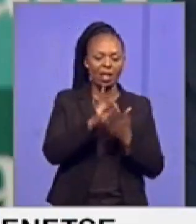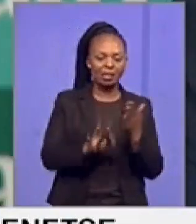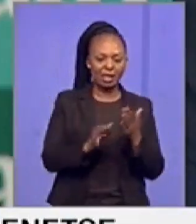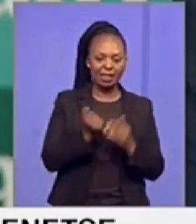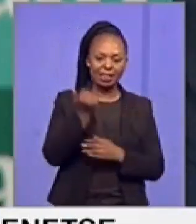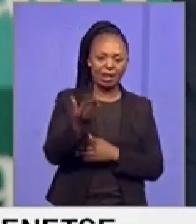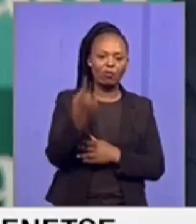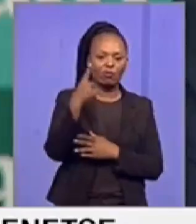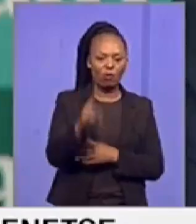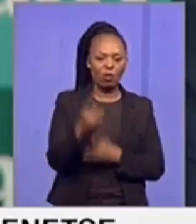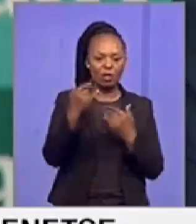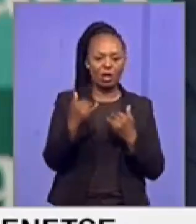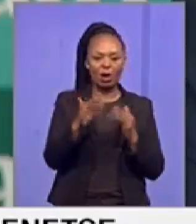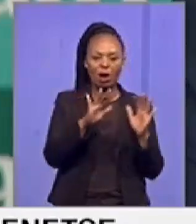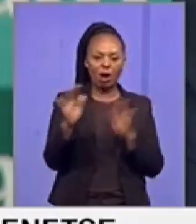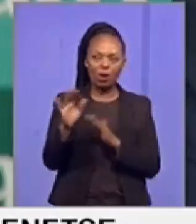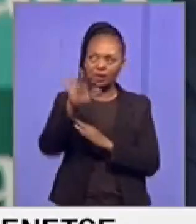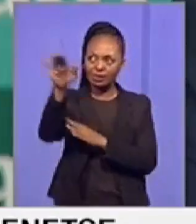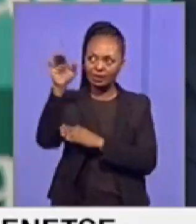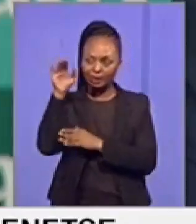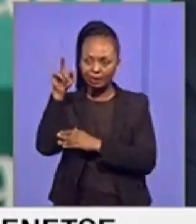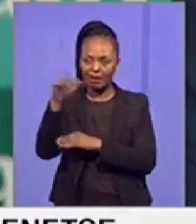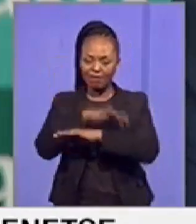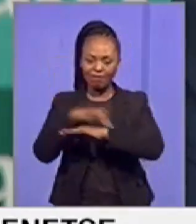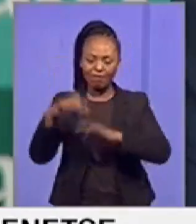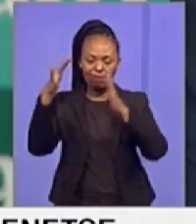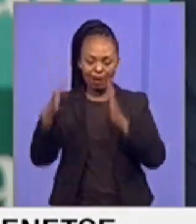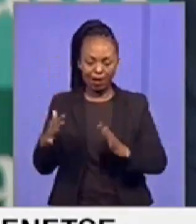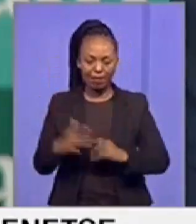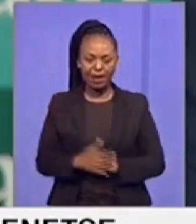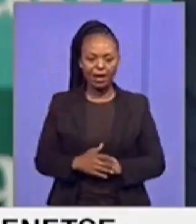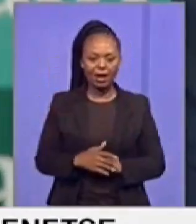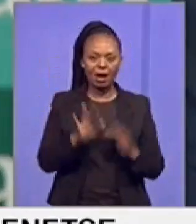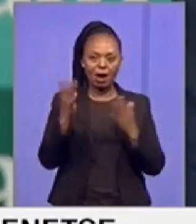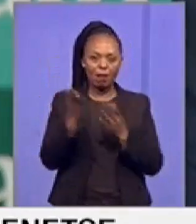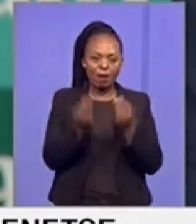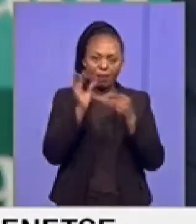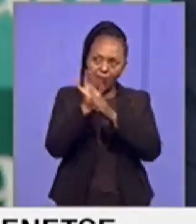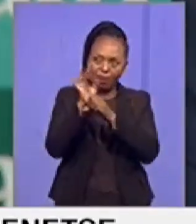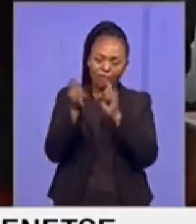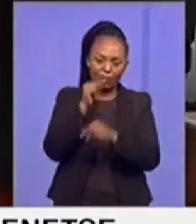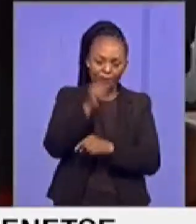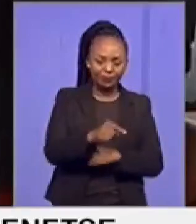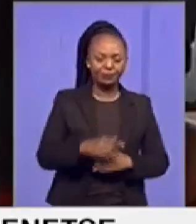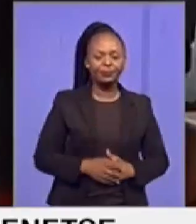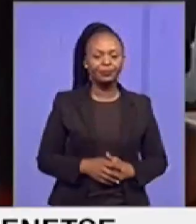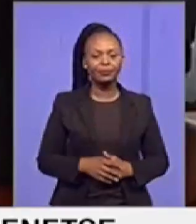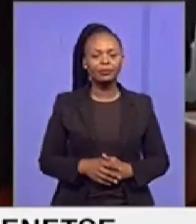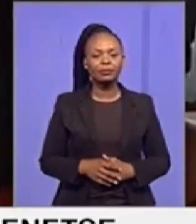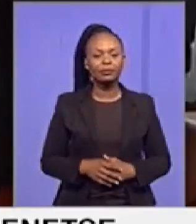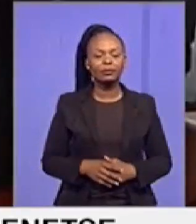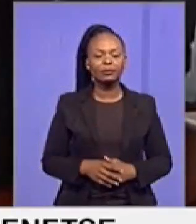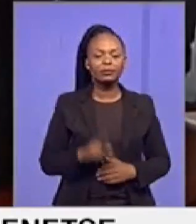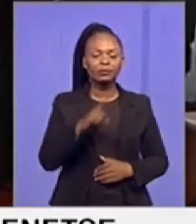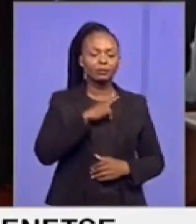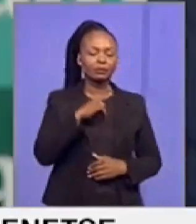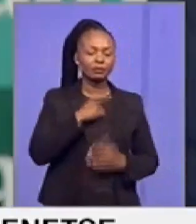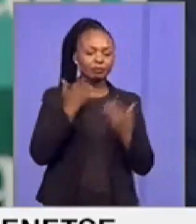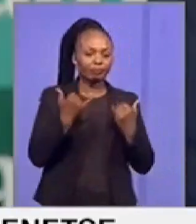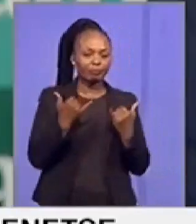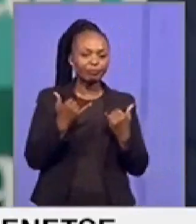the damages suffered by Zimbabwean farmers as a result of the deprivation of their rights. The Constitutional Court is